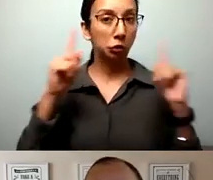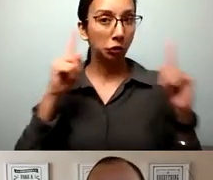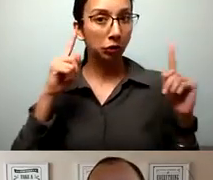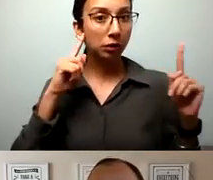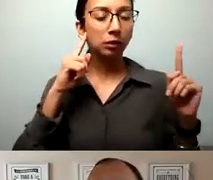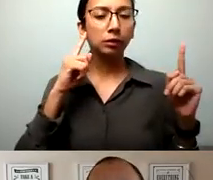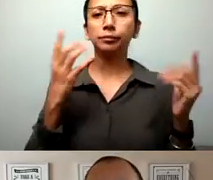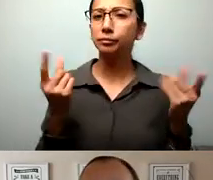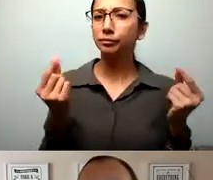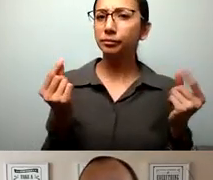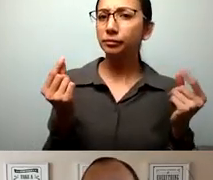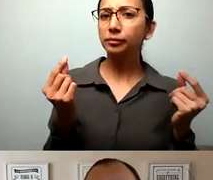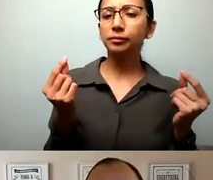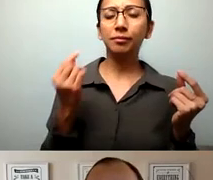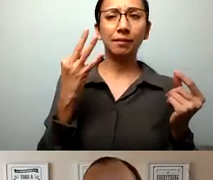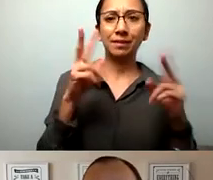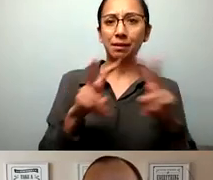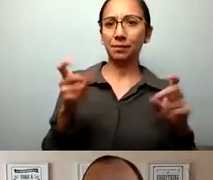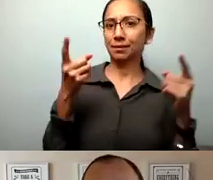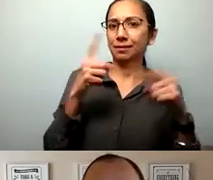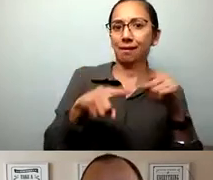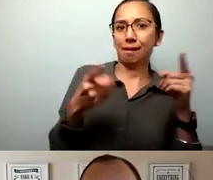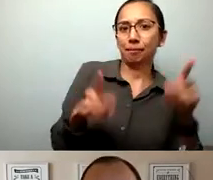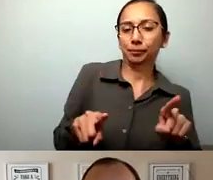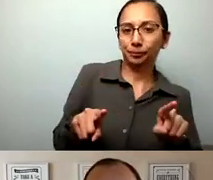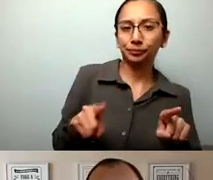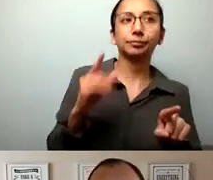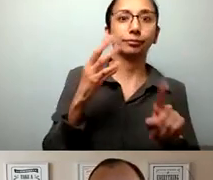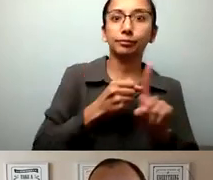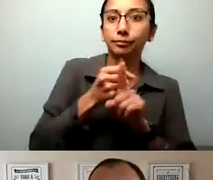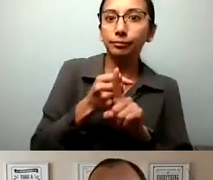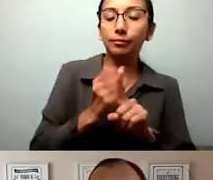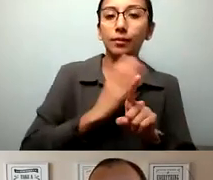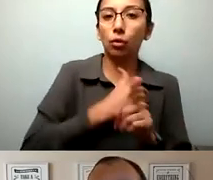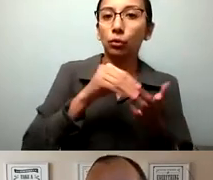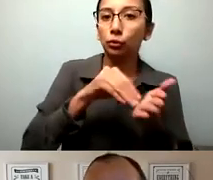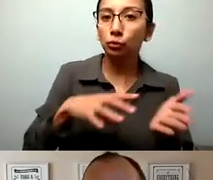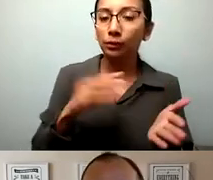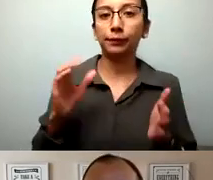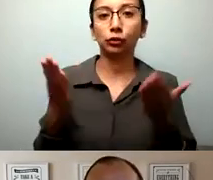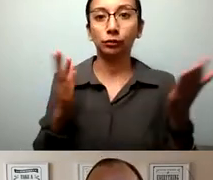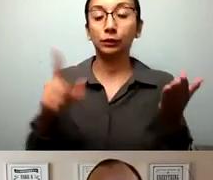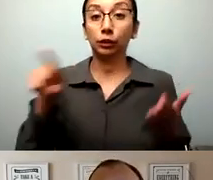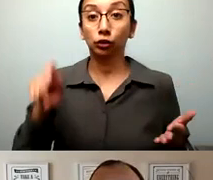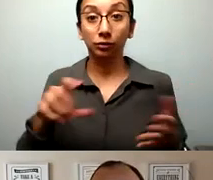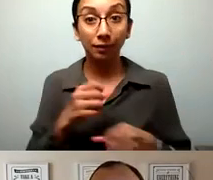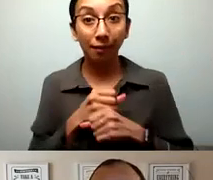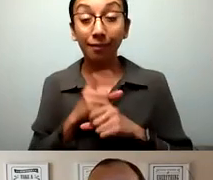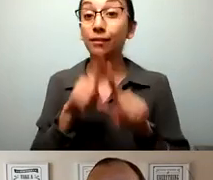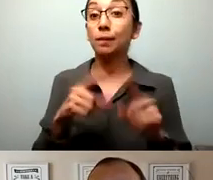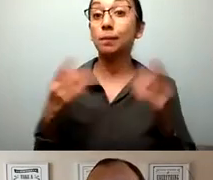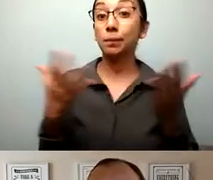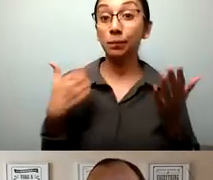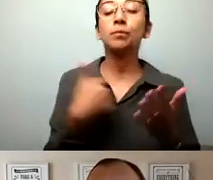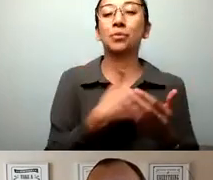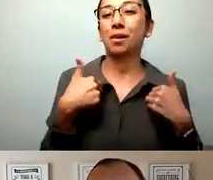assessments cannot be done, and it's impacting our students and the services they can't they should be getting? The answer to that is we do have an